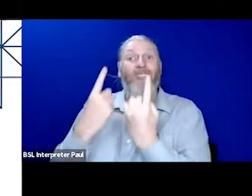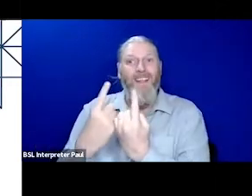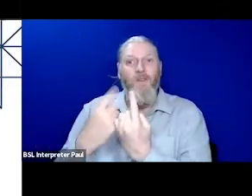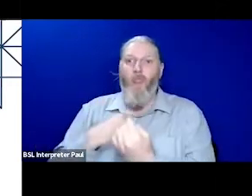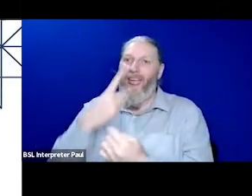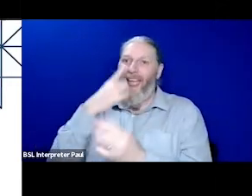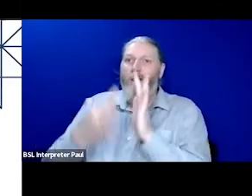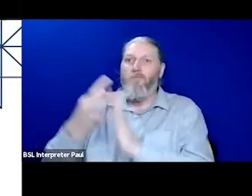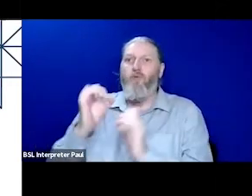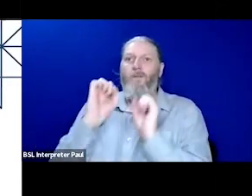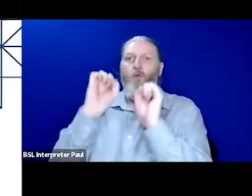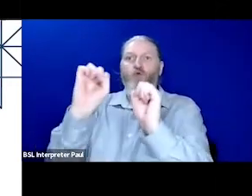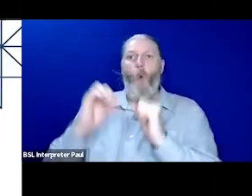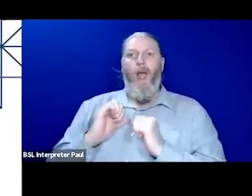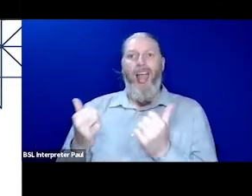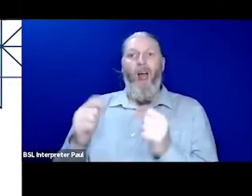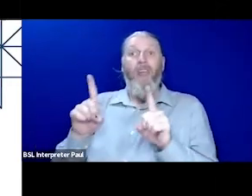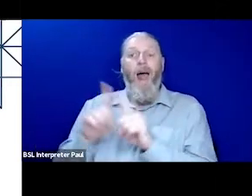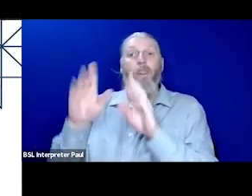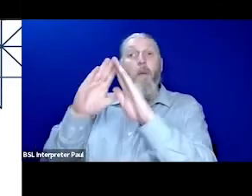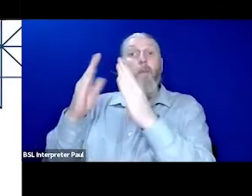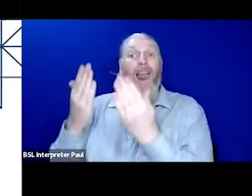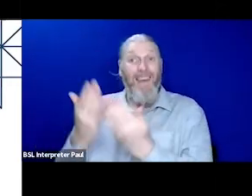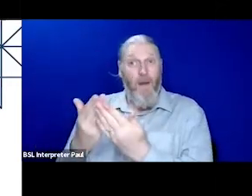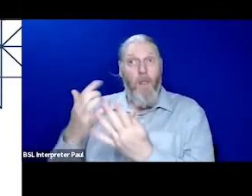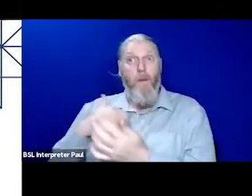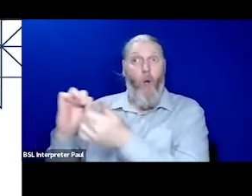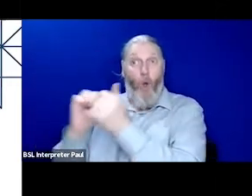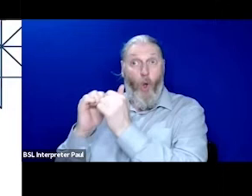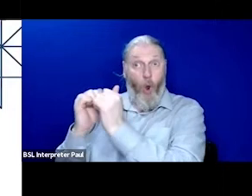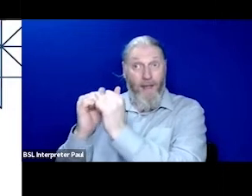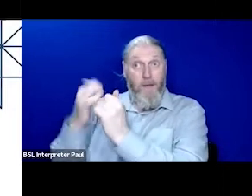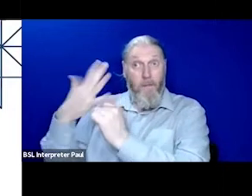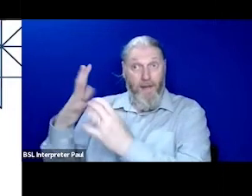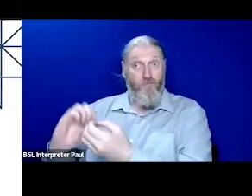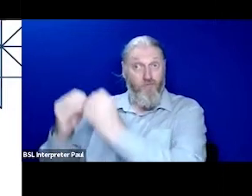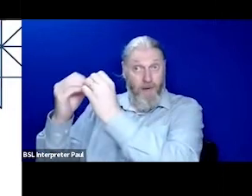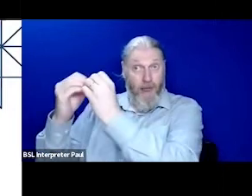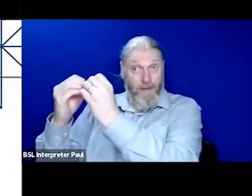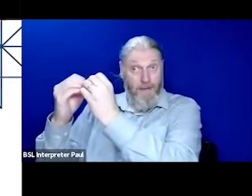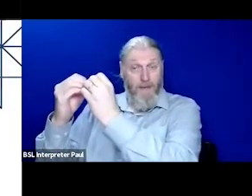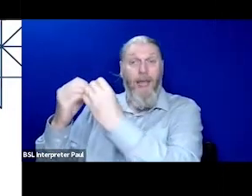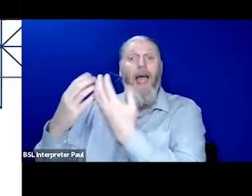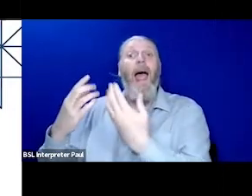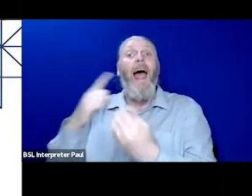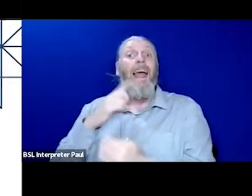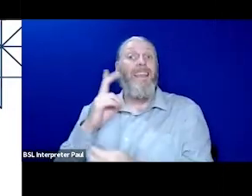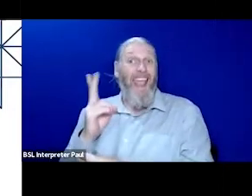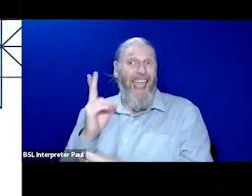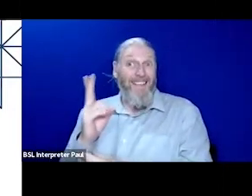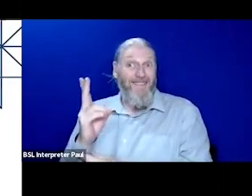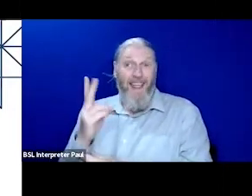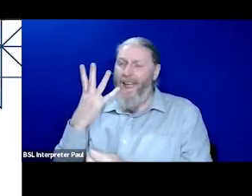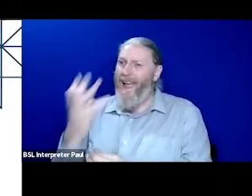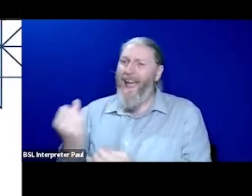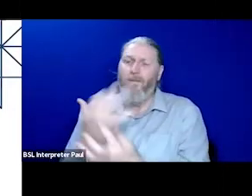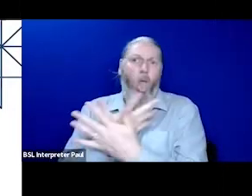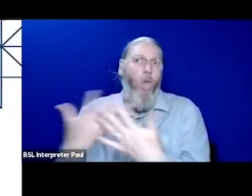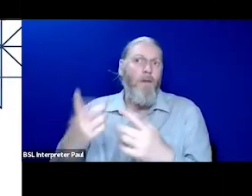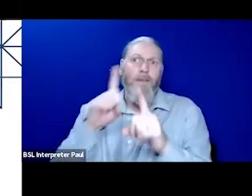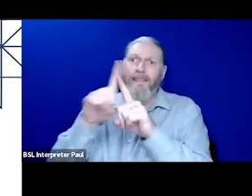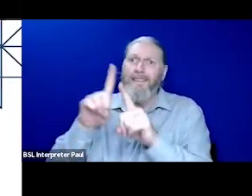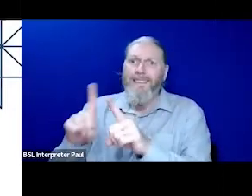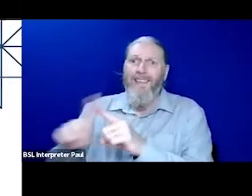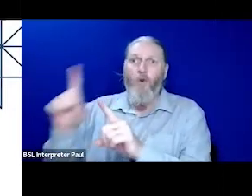my colleagues at the Grantham Institute for Climate and the Environment have developed. And again, there are many communities that are